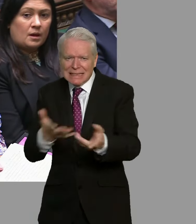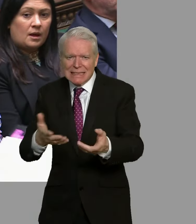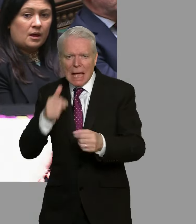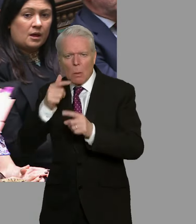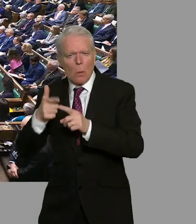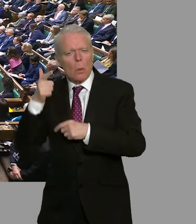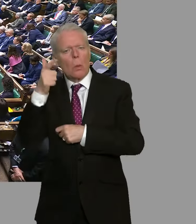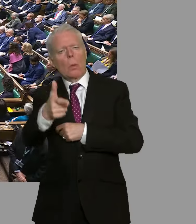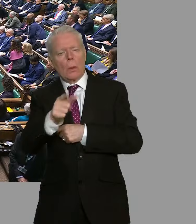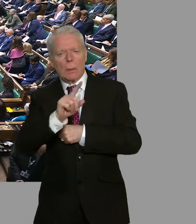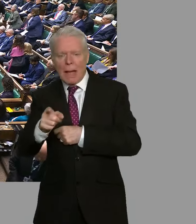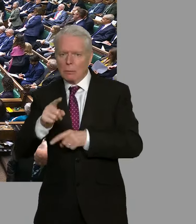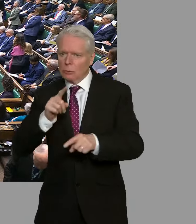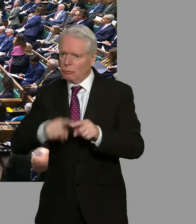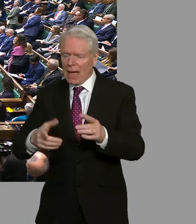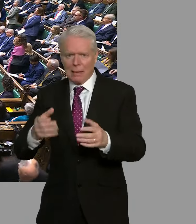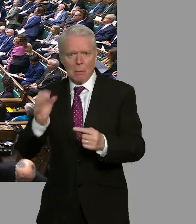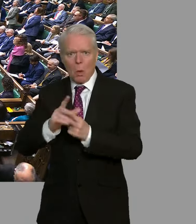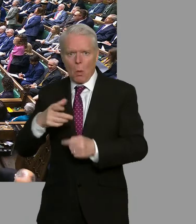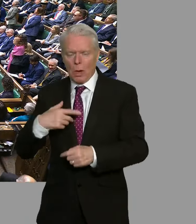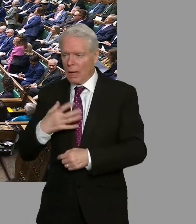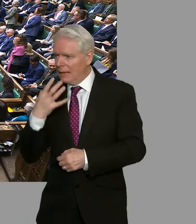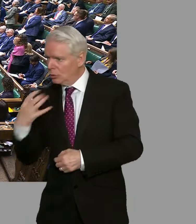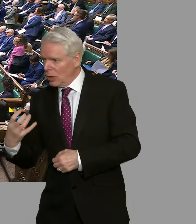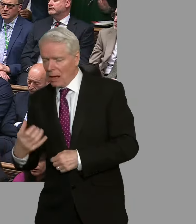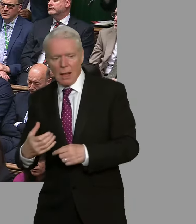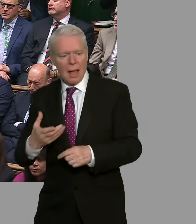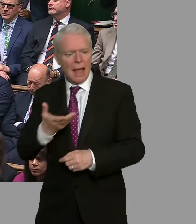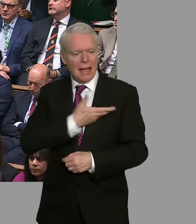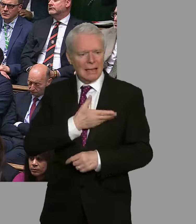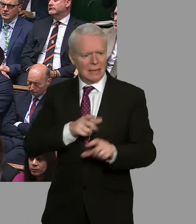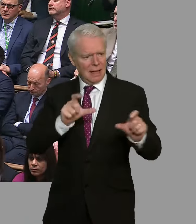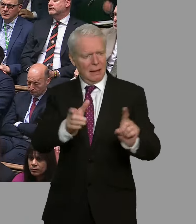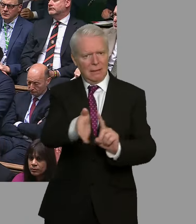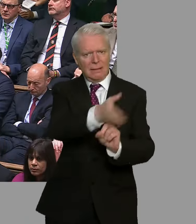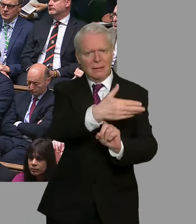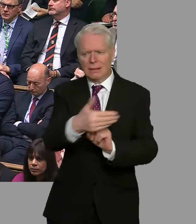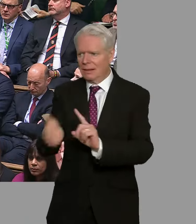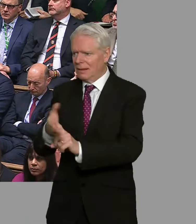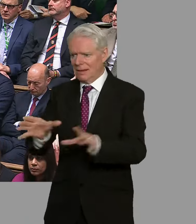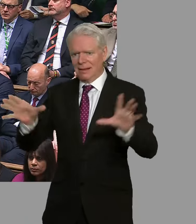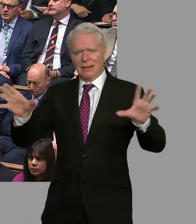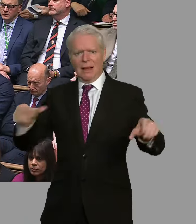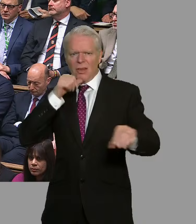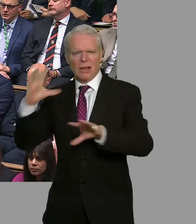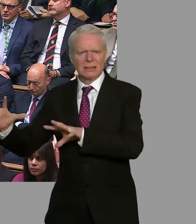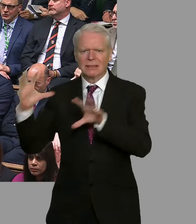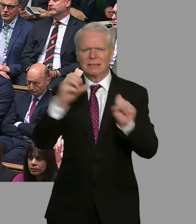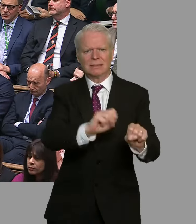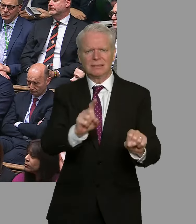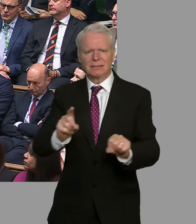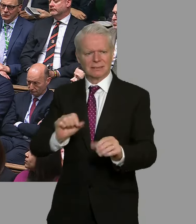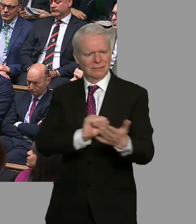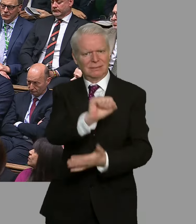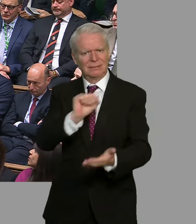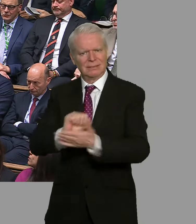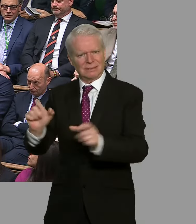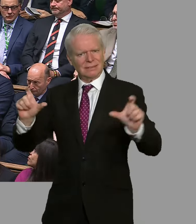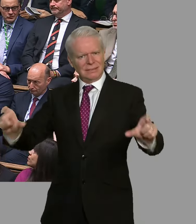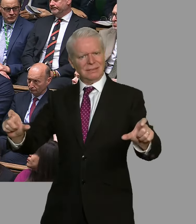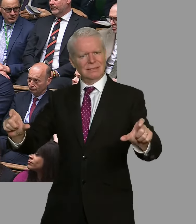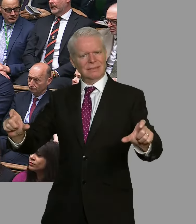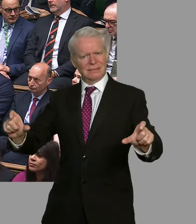path. Thank you, Mr. Speaker. Found in my constituency, Durdle Door is one of the most iconic bathing sites in